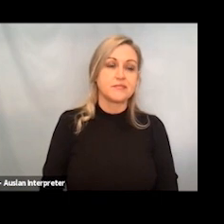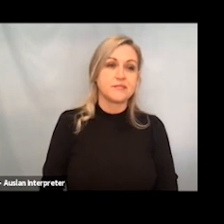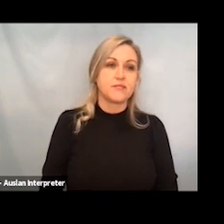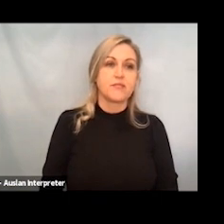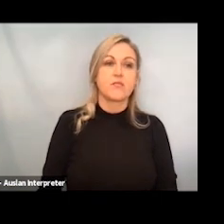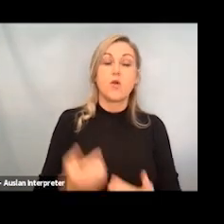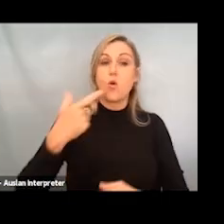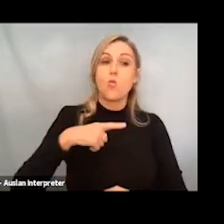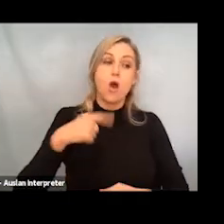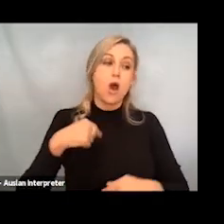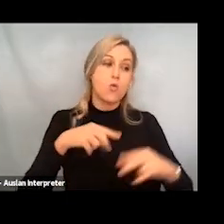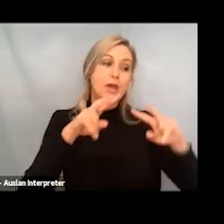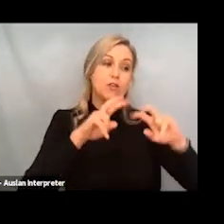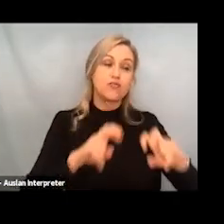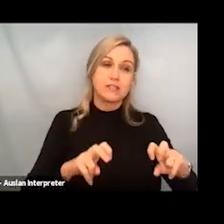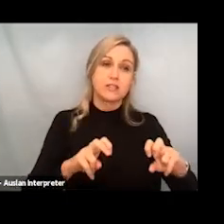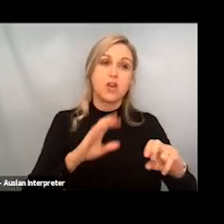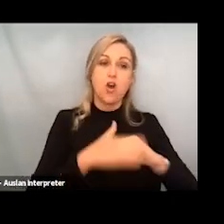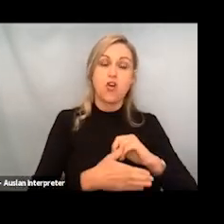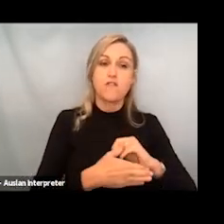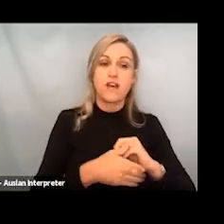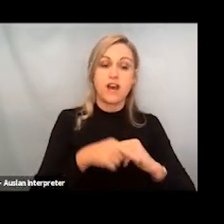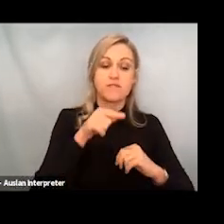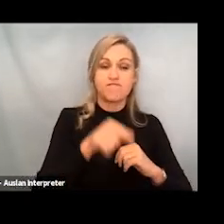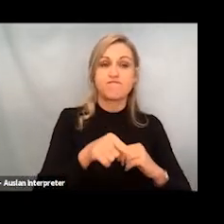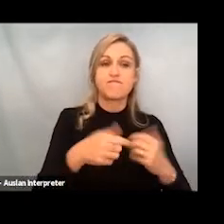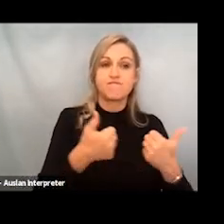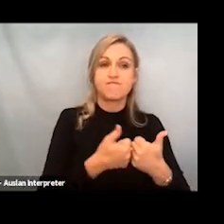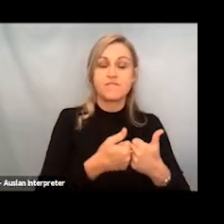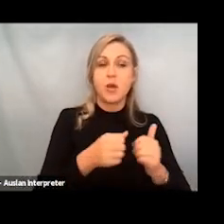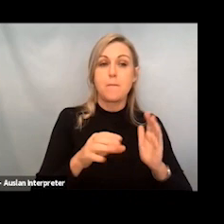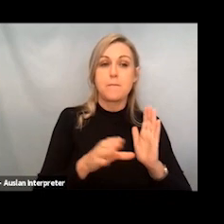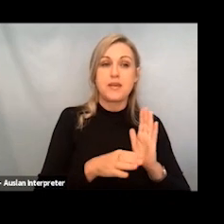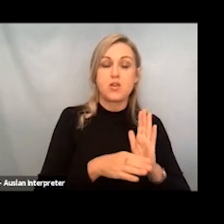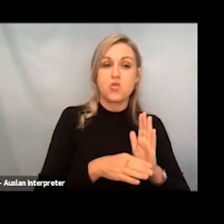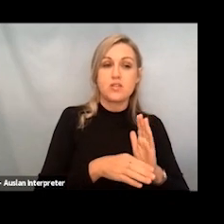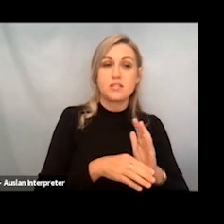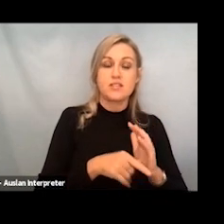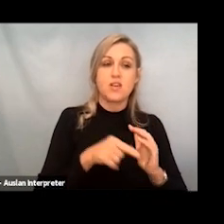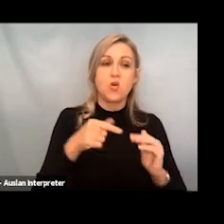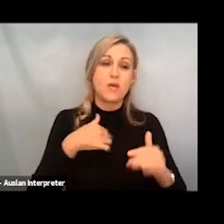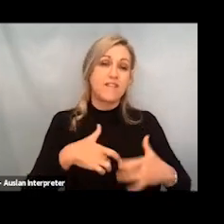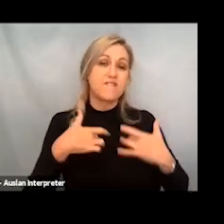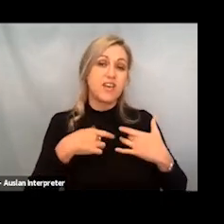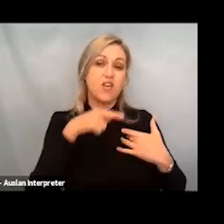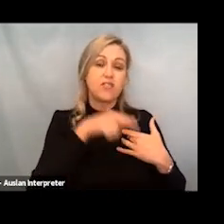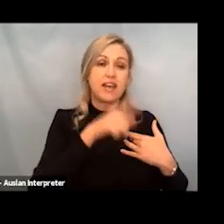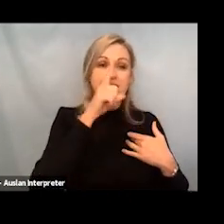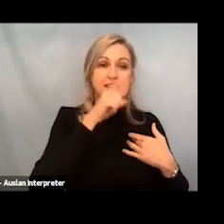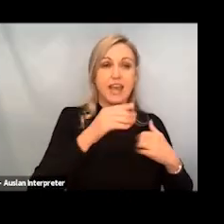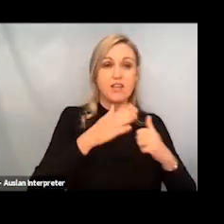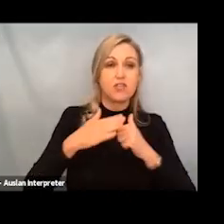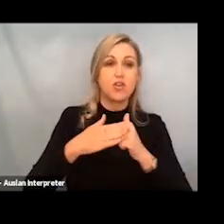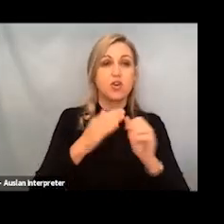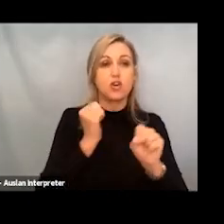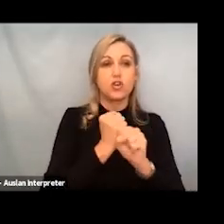The reason why we're looking at N-acetylcysteine is because N-acetylcysteine is thought to restore glutamate